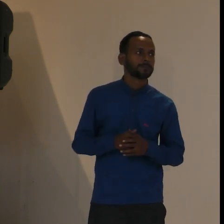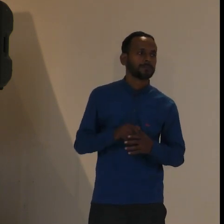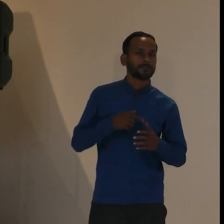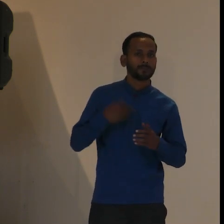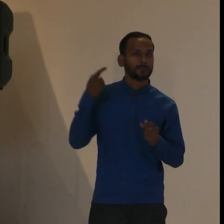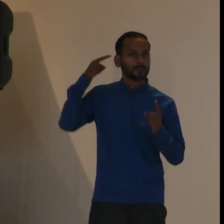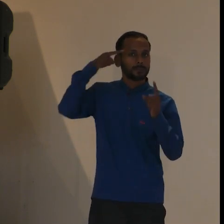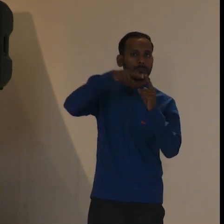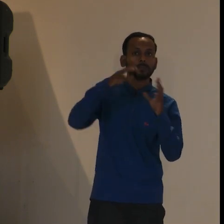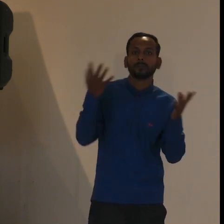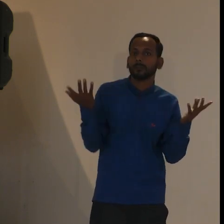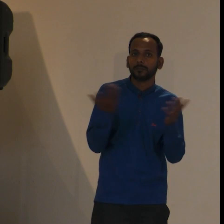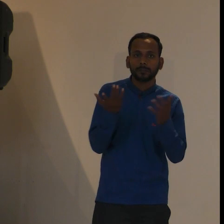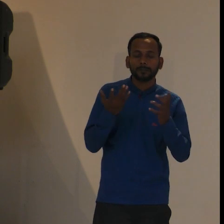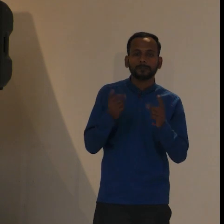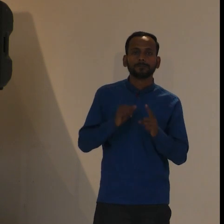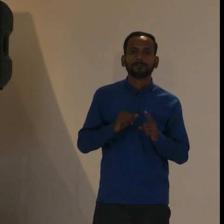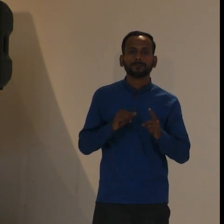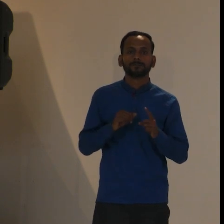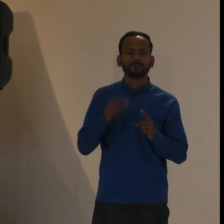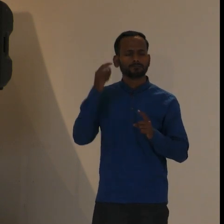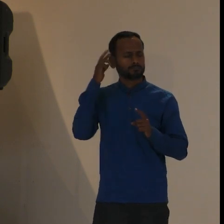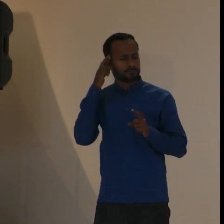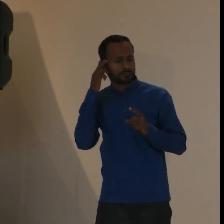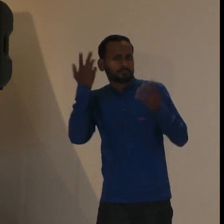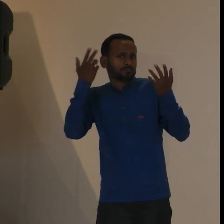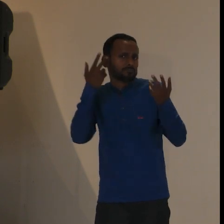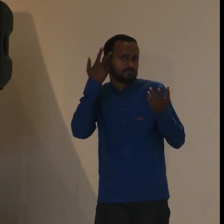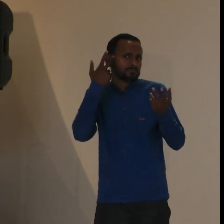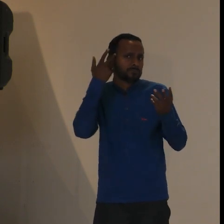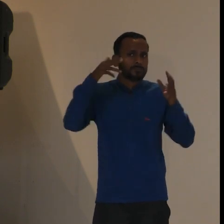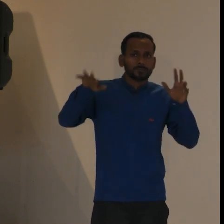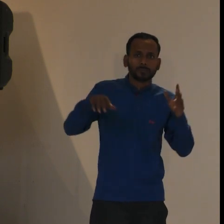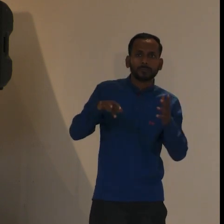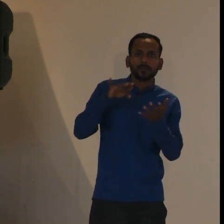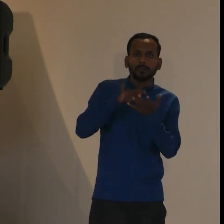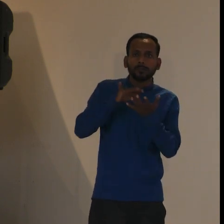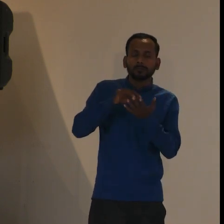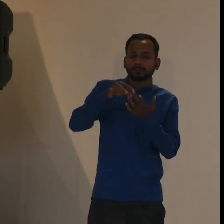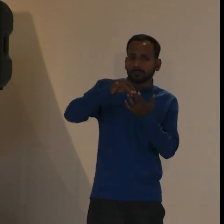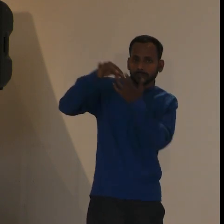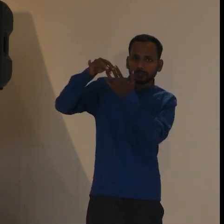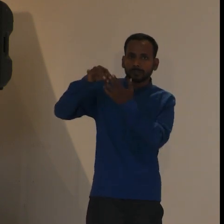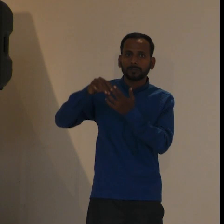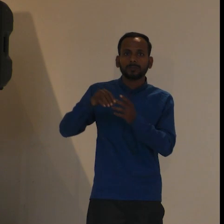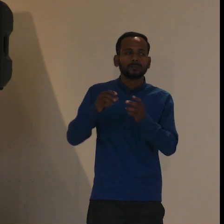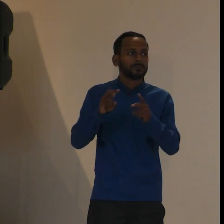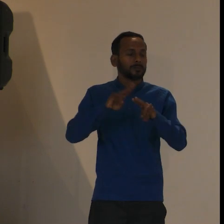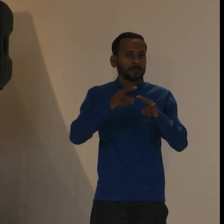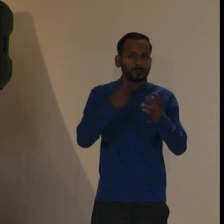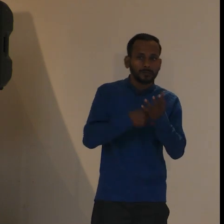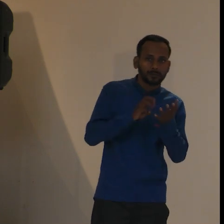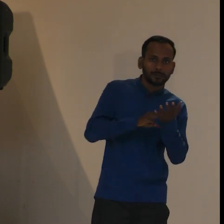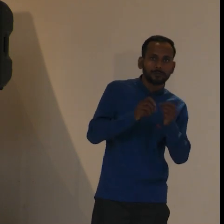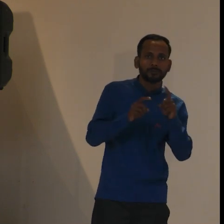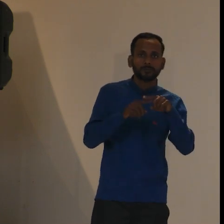there is a part of that does get left out, and in this particular format, that is very, very difficult to bring in, and even